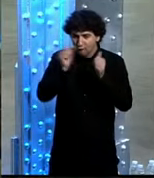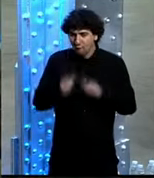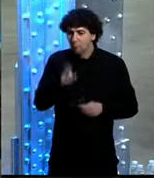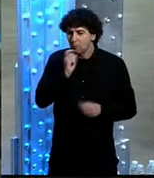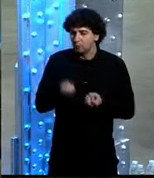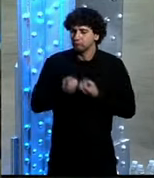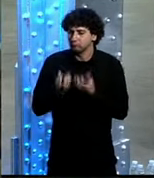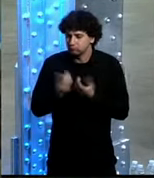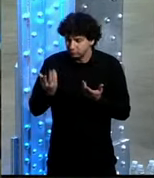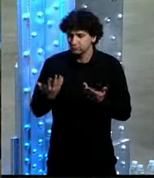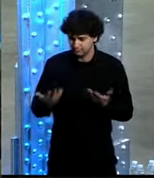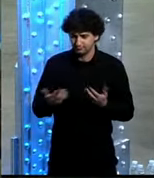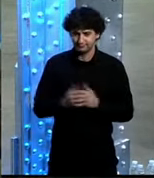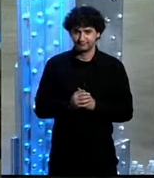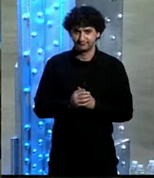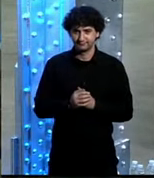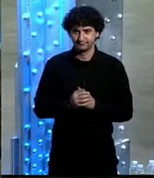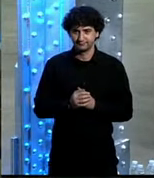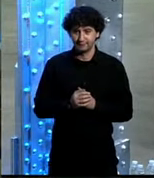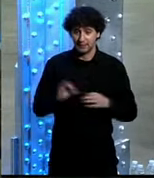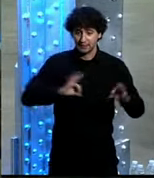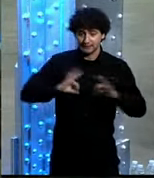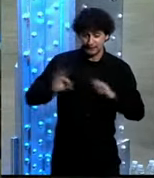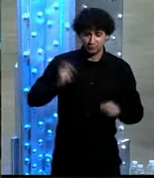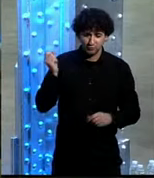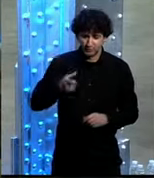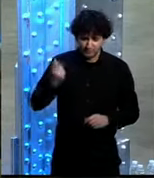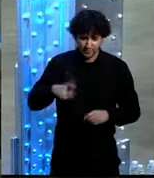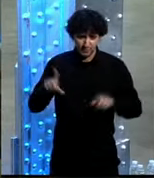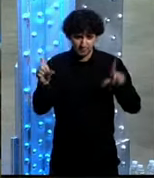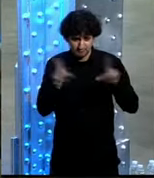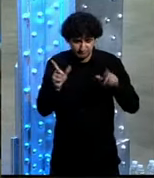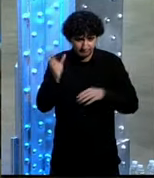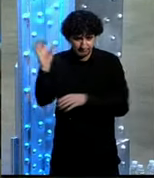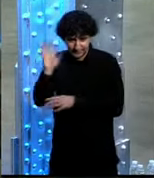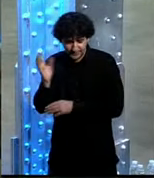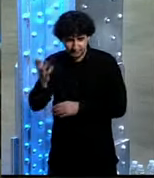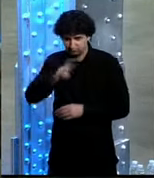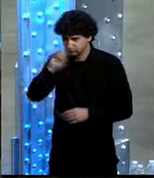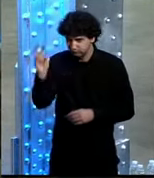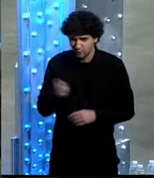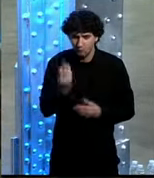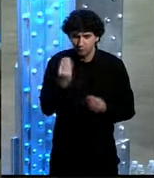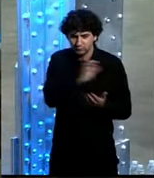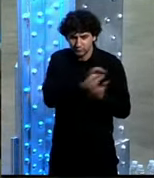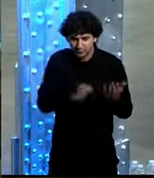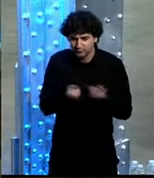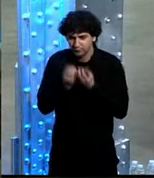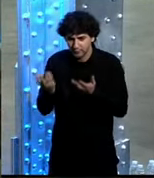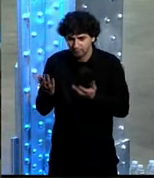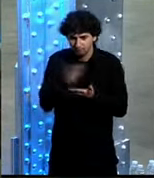And this has changed our way of telling stories. From theatre